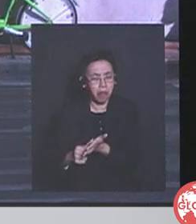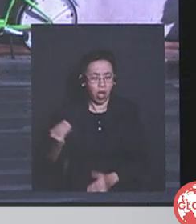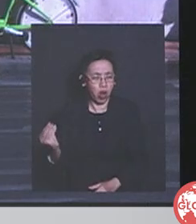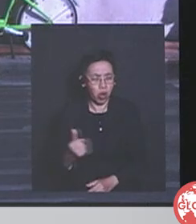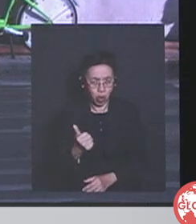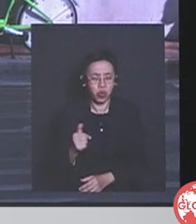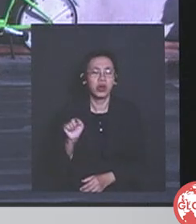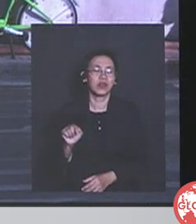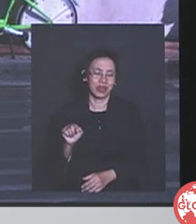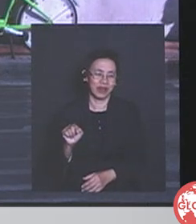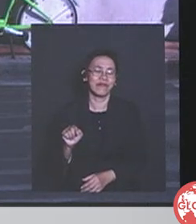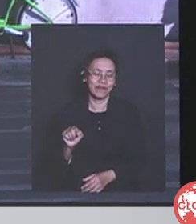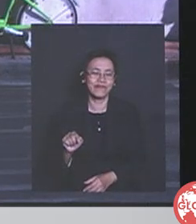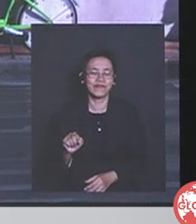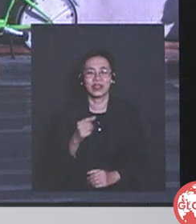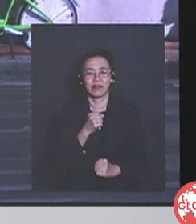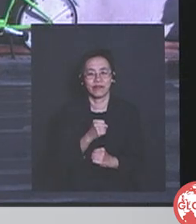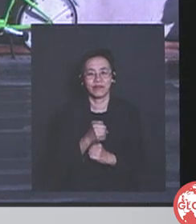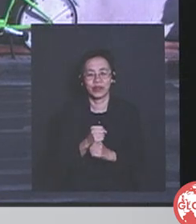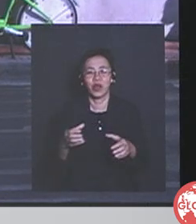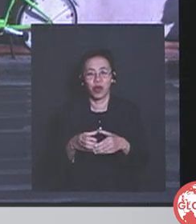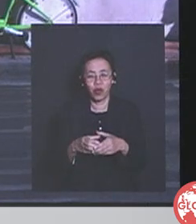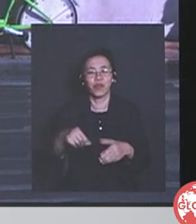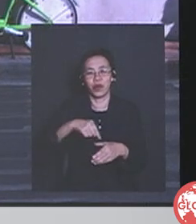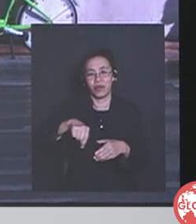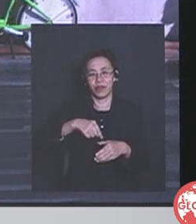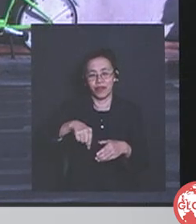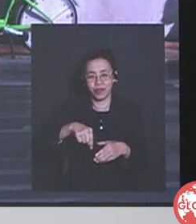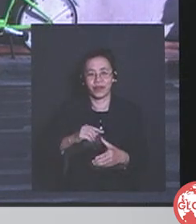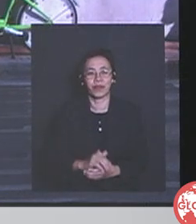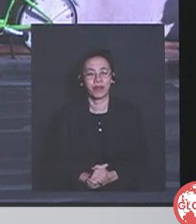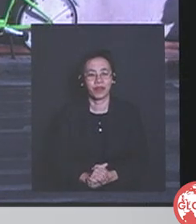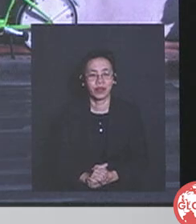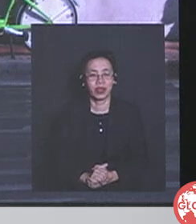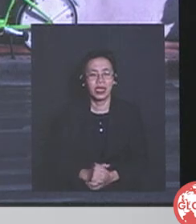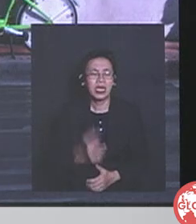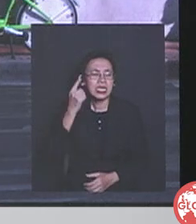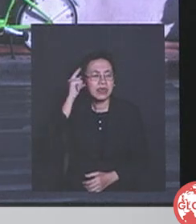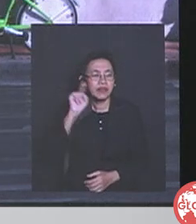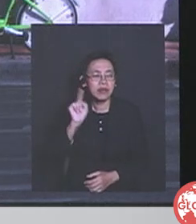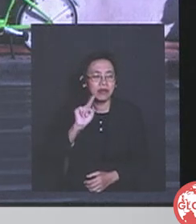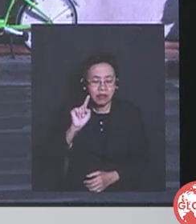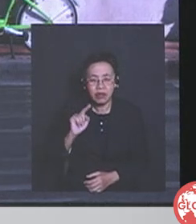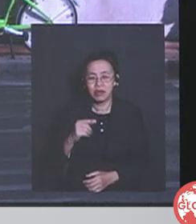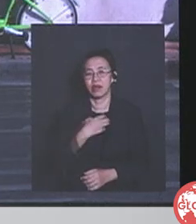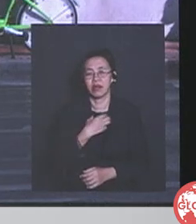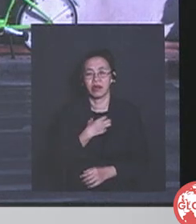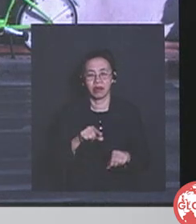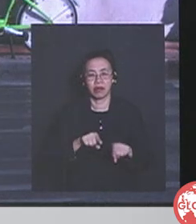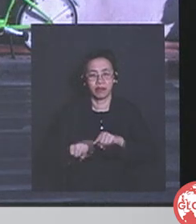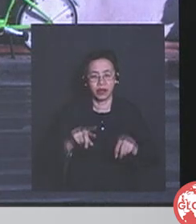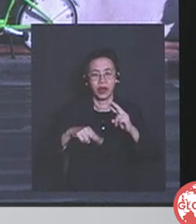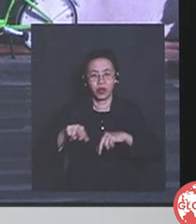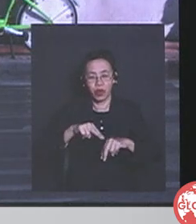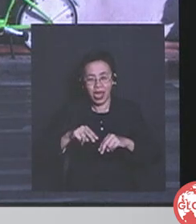So that is designed for the better governance. So use technology to solve the tragedy of the common.